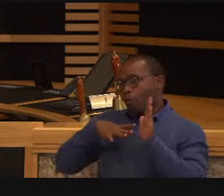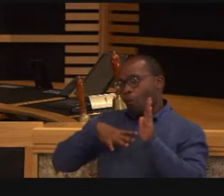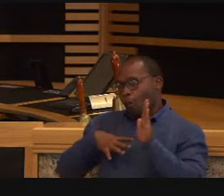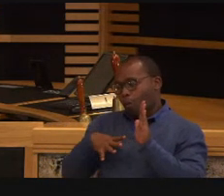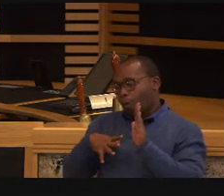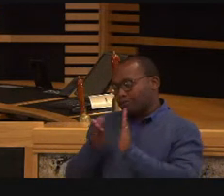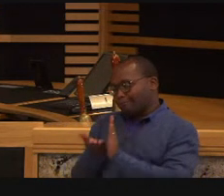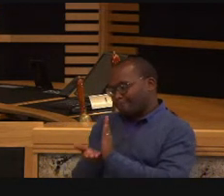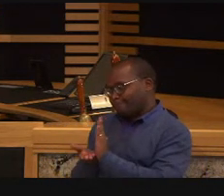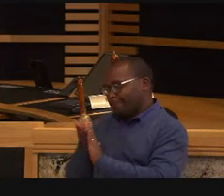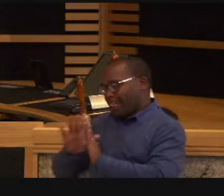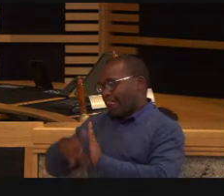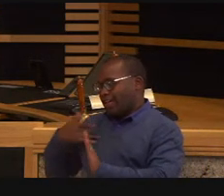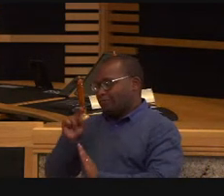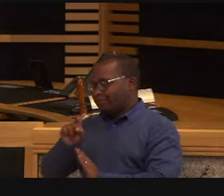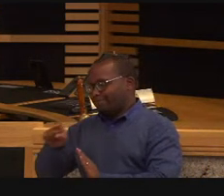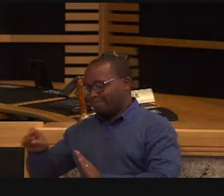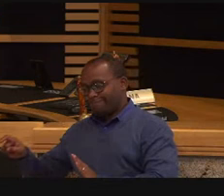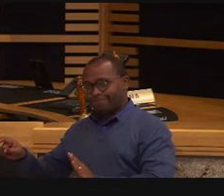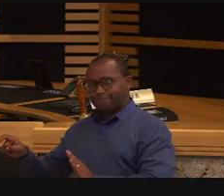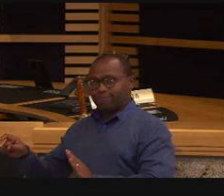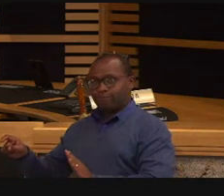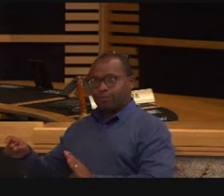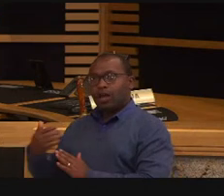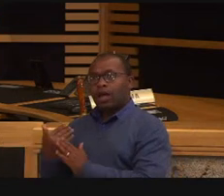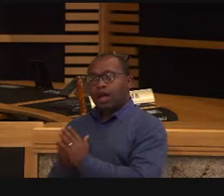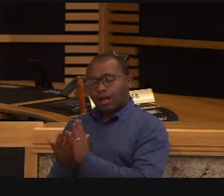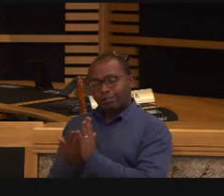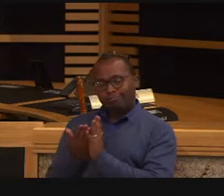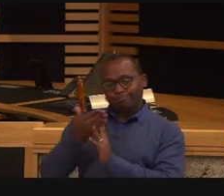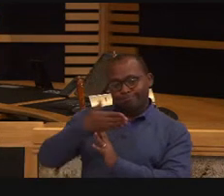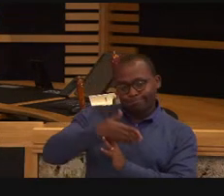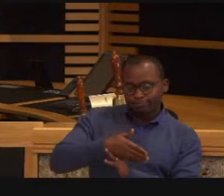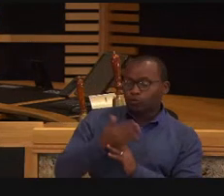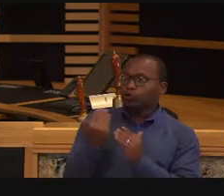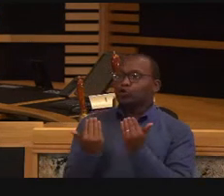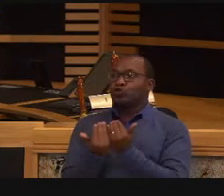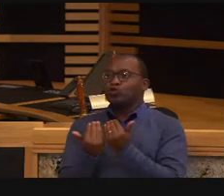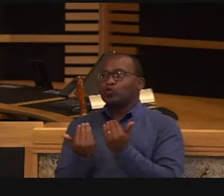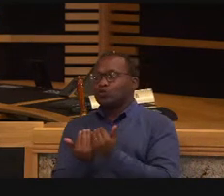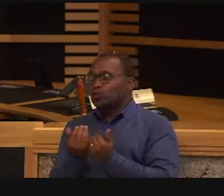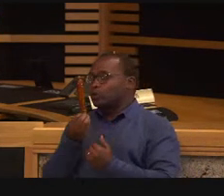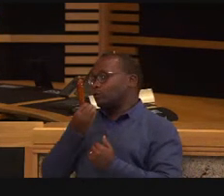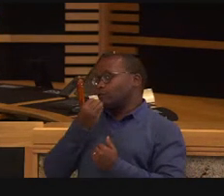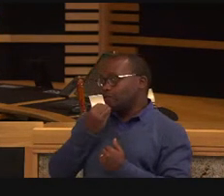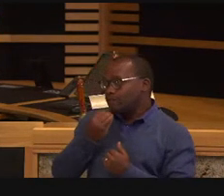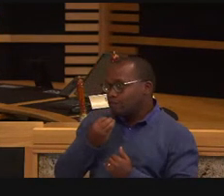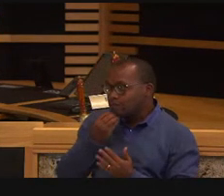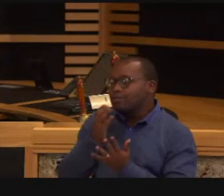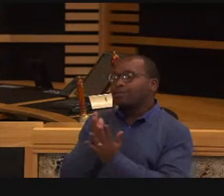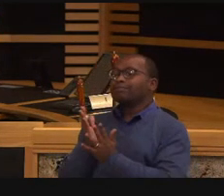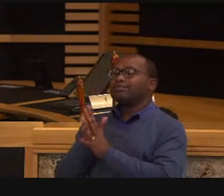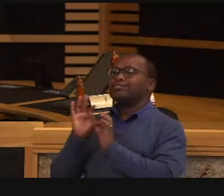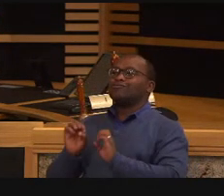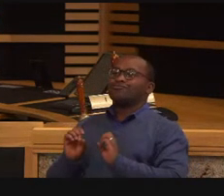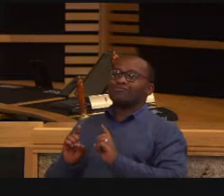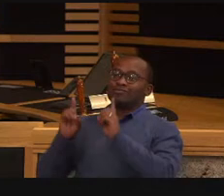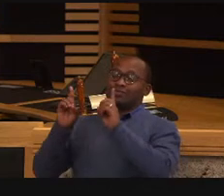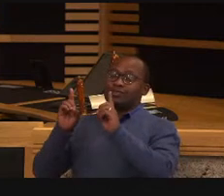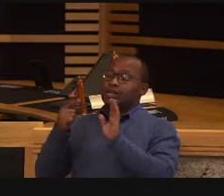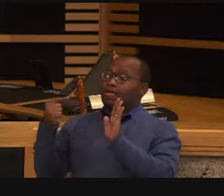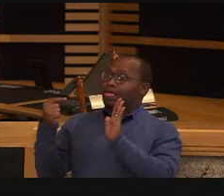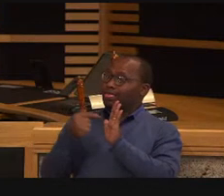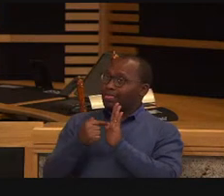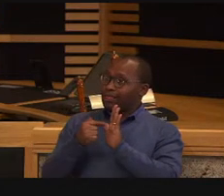life through access to lifelong learning. The National Schools Nutrition Program is funded